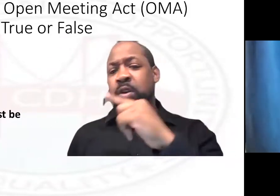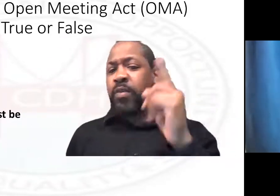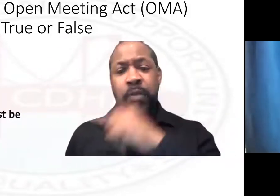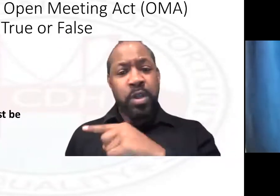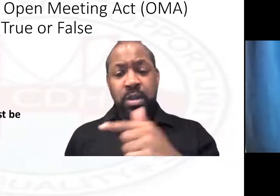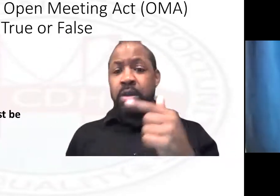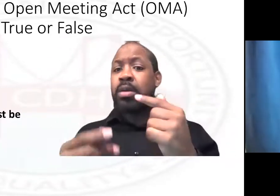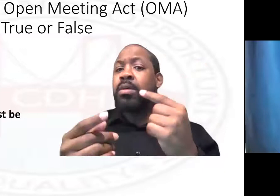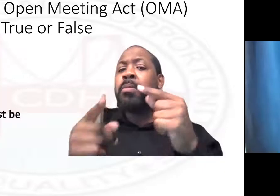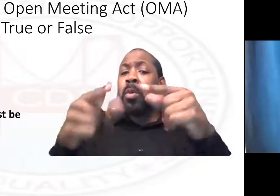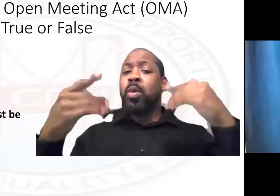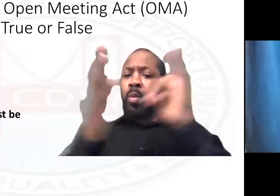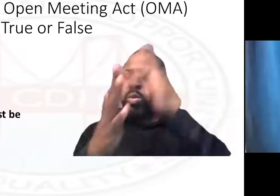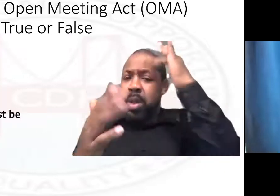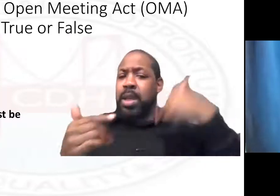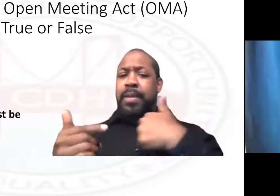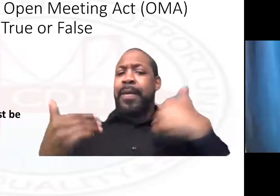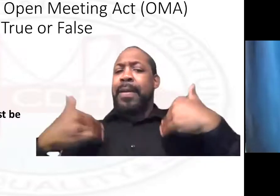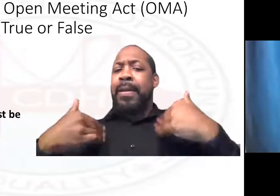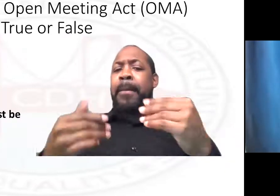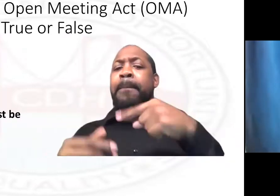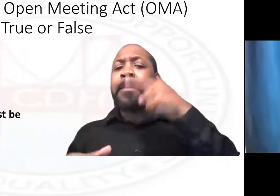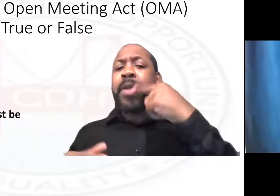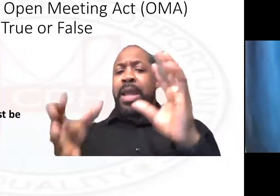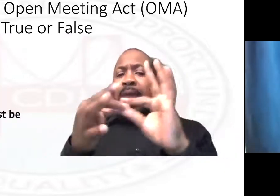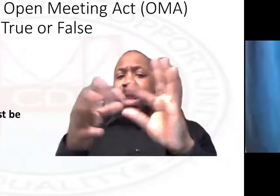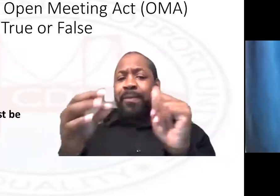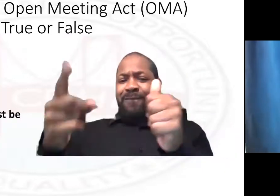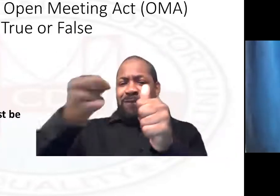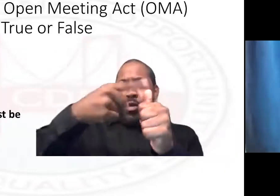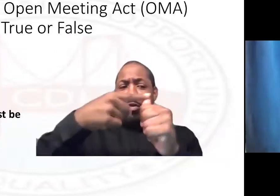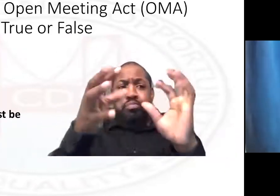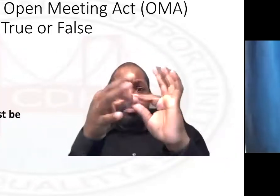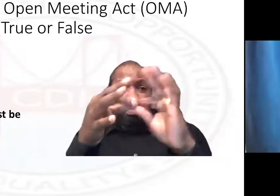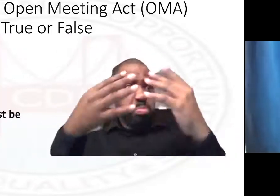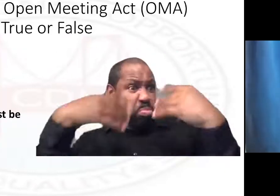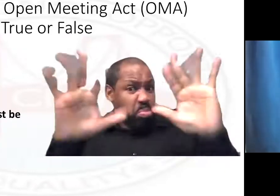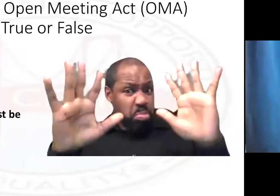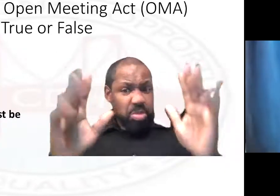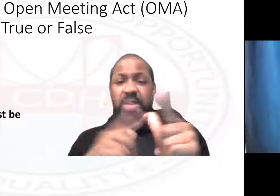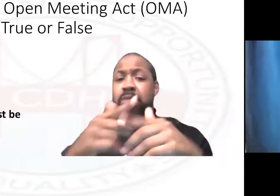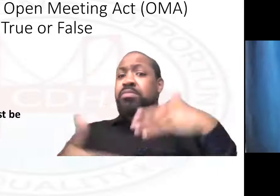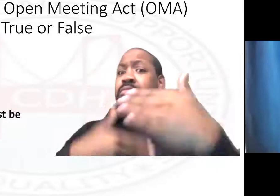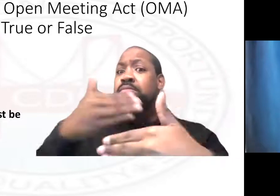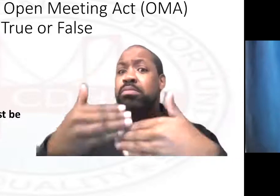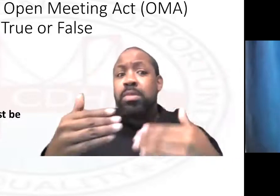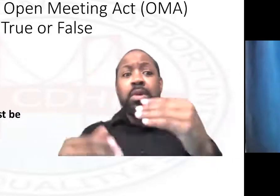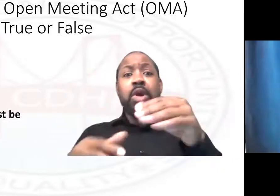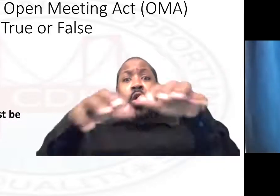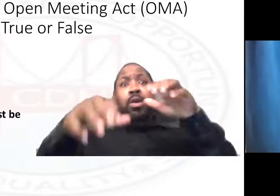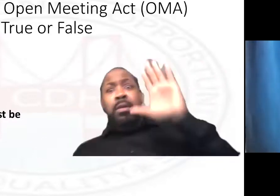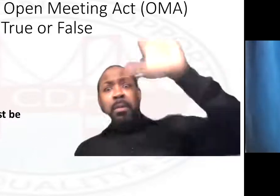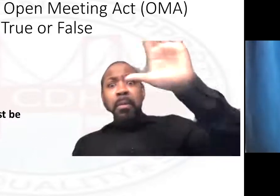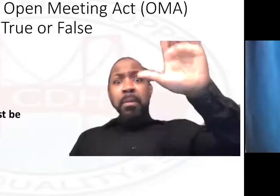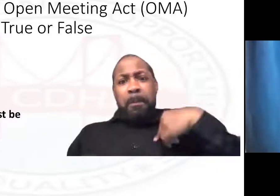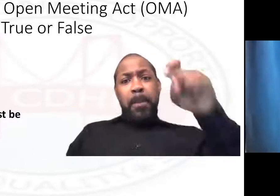be allowed to speak is actually false. So the reason for that, there is a section of public comment at the beginning of the meeting.